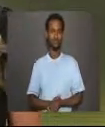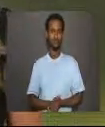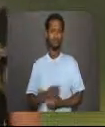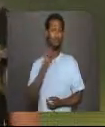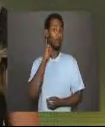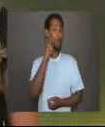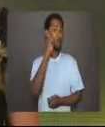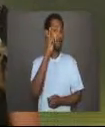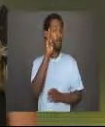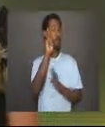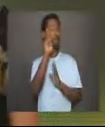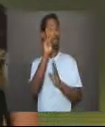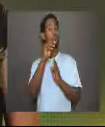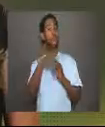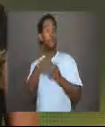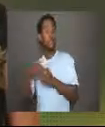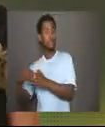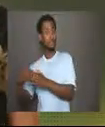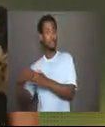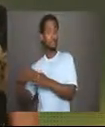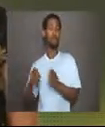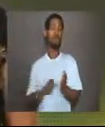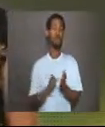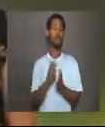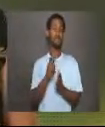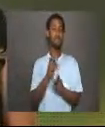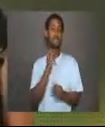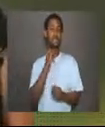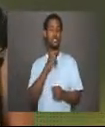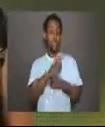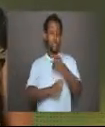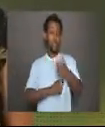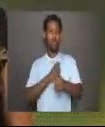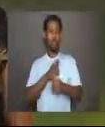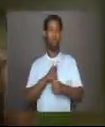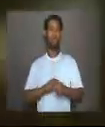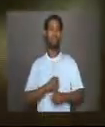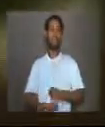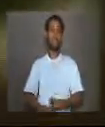One of the principles of democracy is universal suffrage.